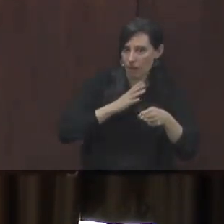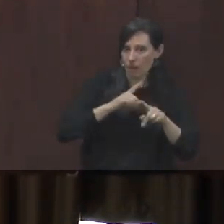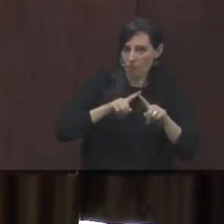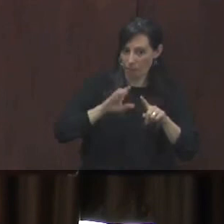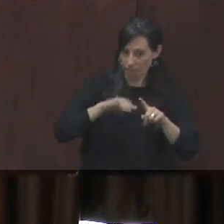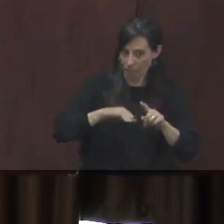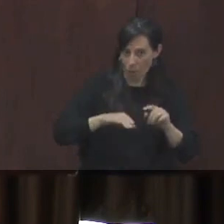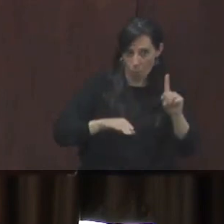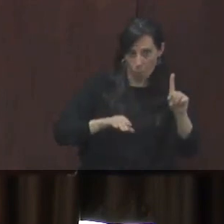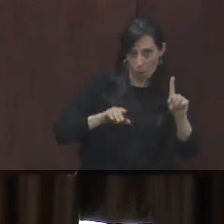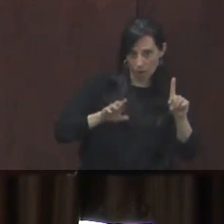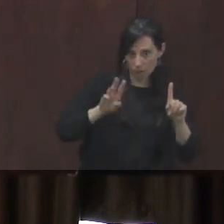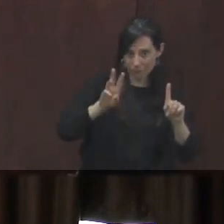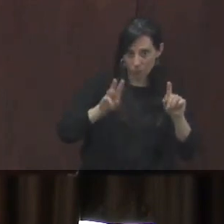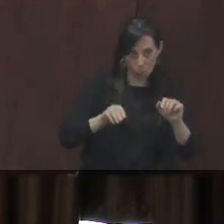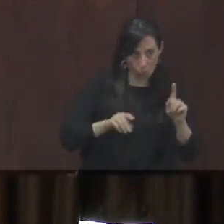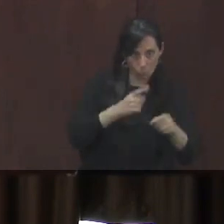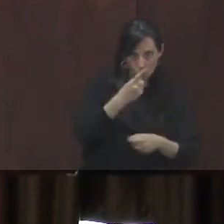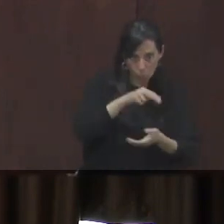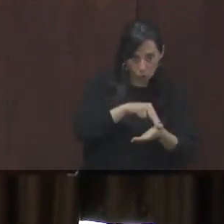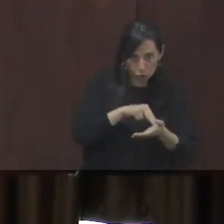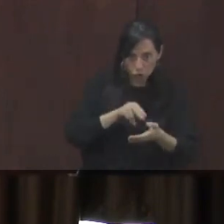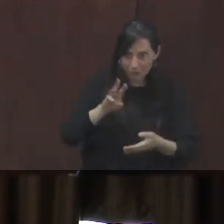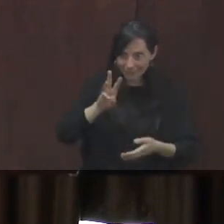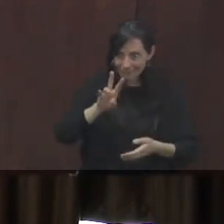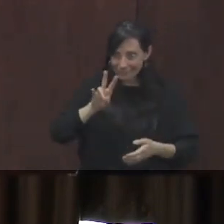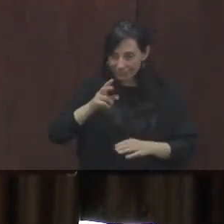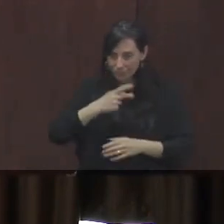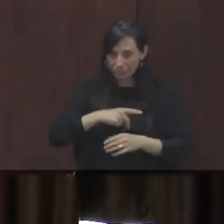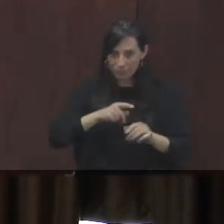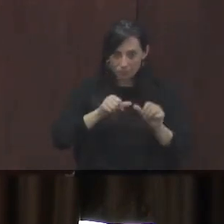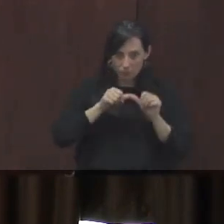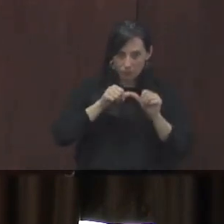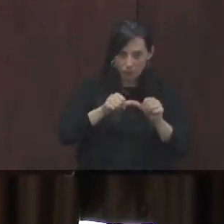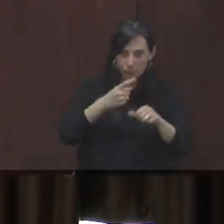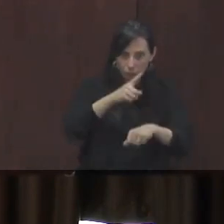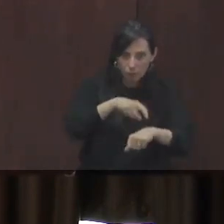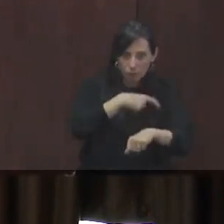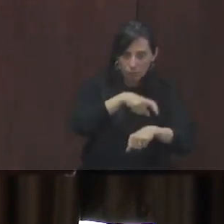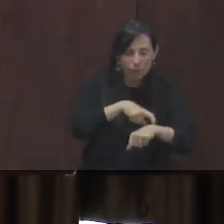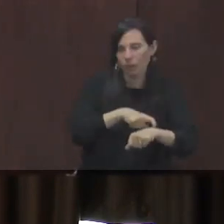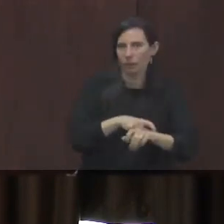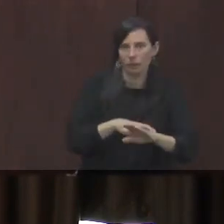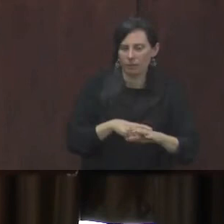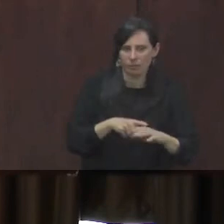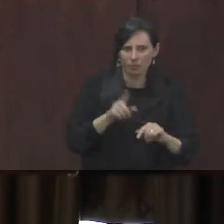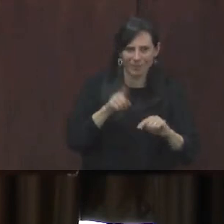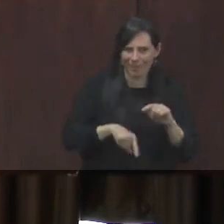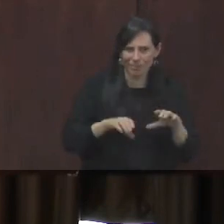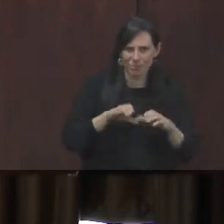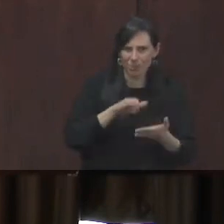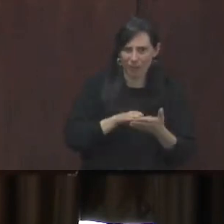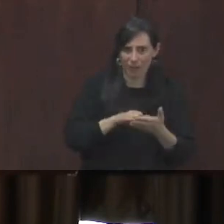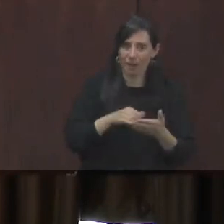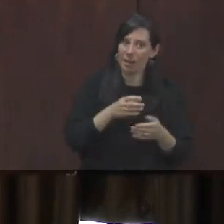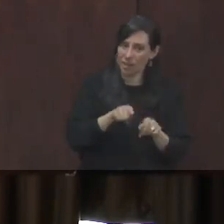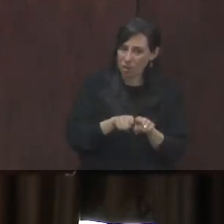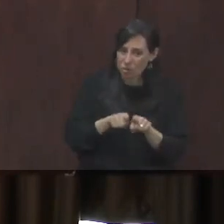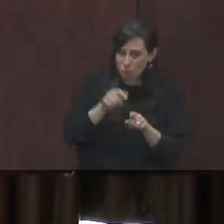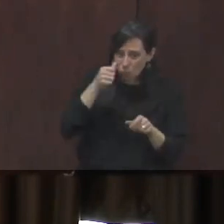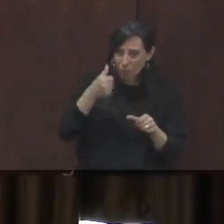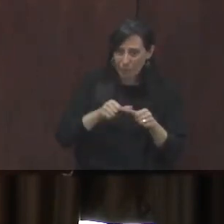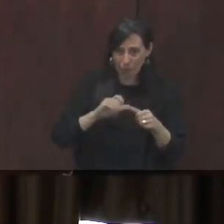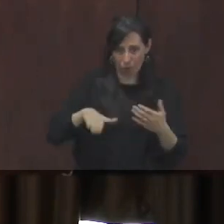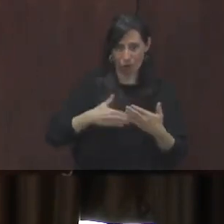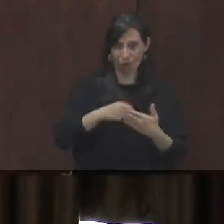solution, okay? And that's when we have to adjust. I think we have to remember that not all of our staff members are created equally, in the sense